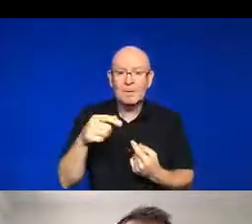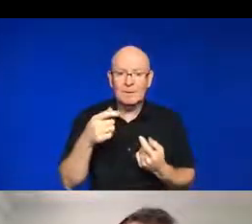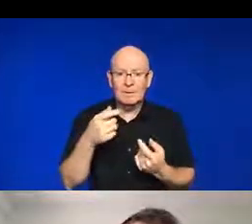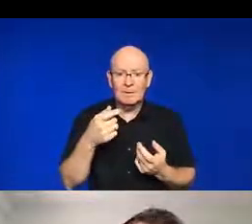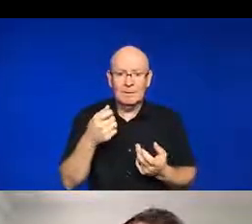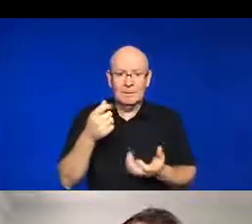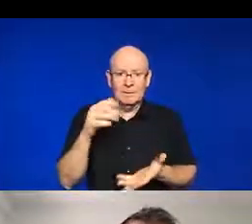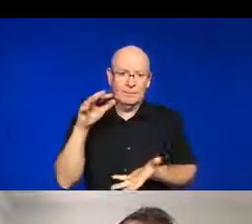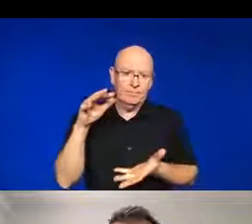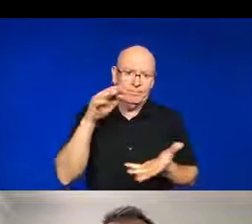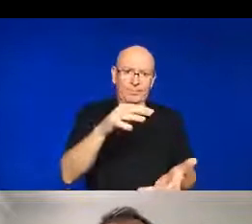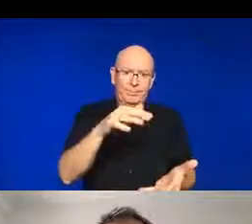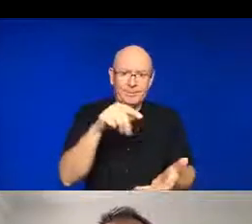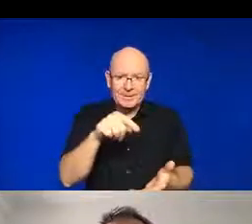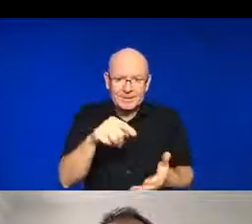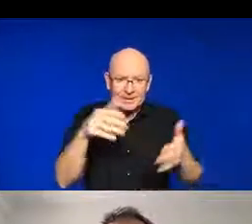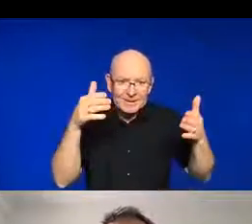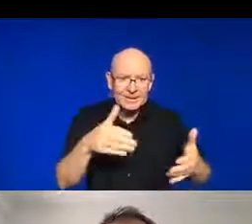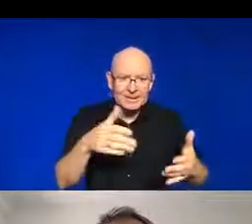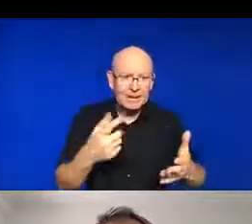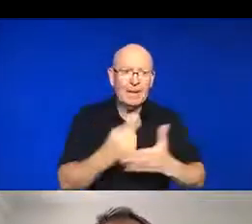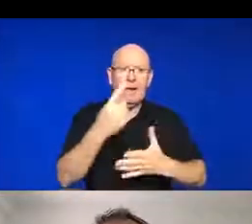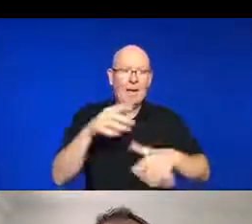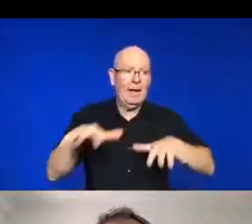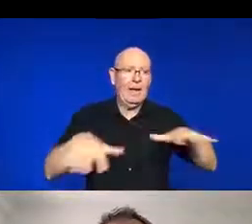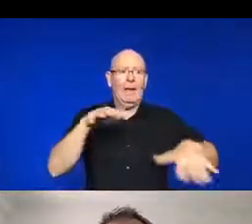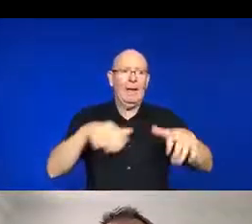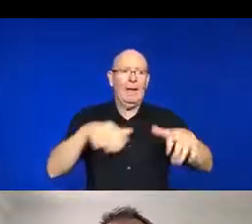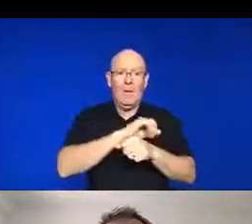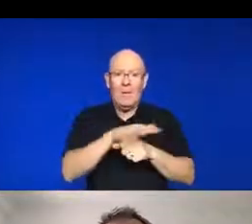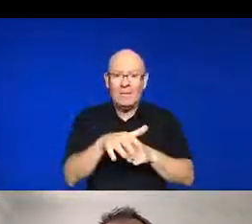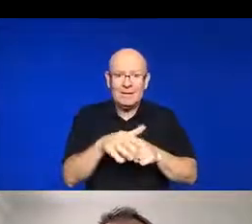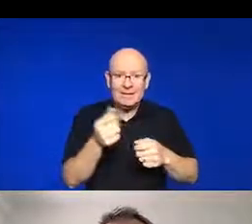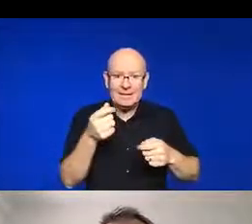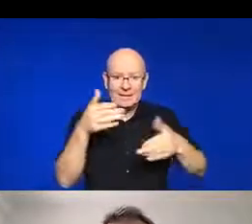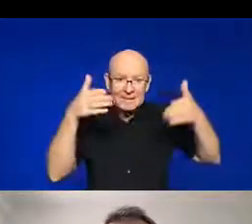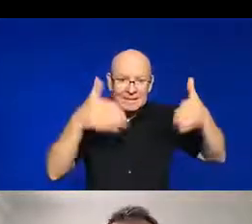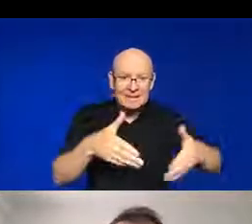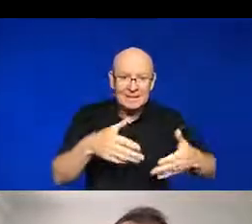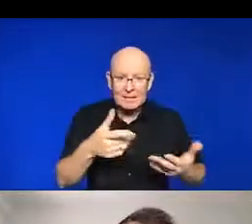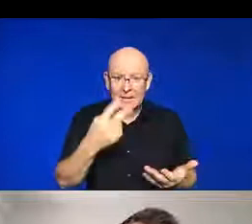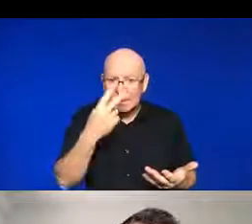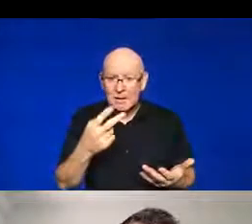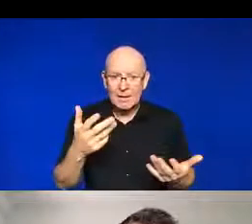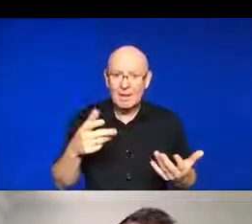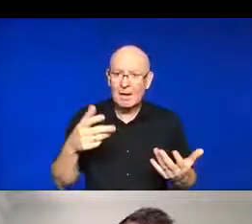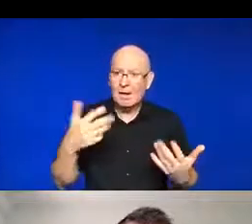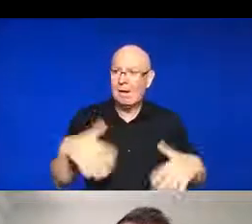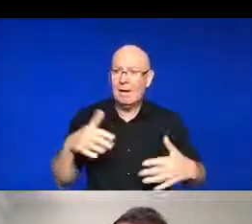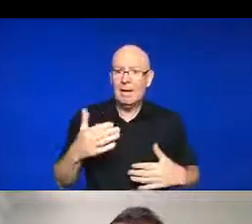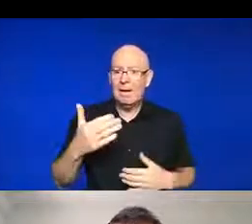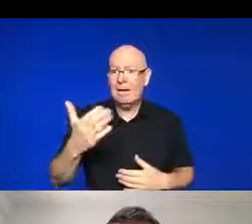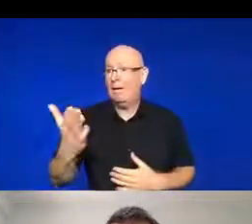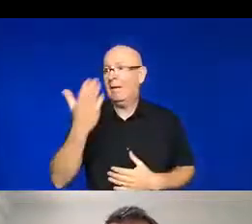We have seen in Europe in the last decade the very negative impact of austerity measures and budget cuts in social protection